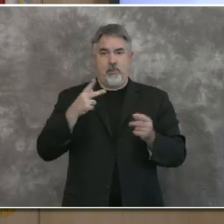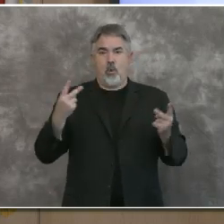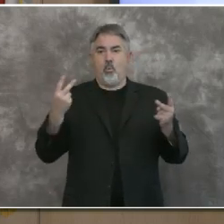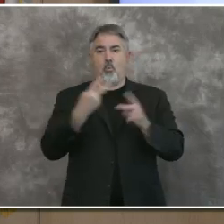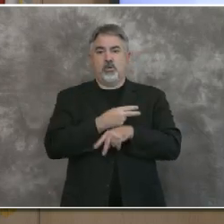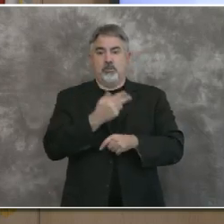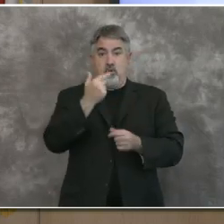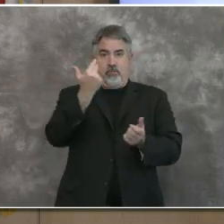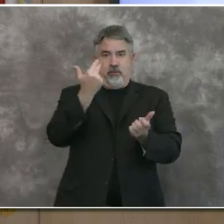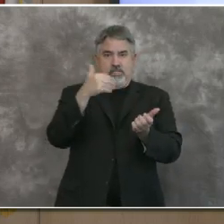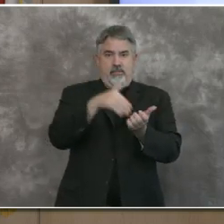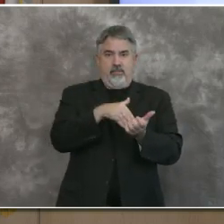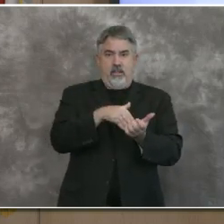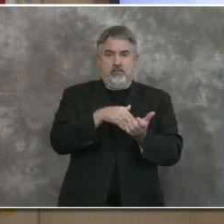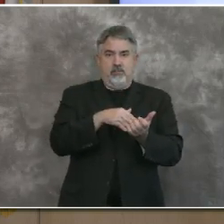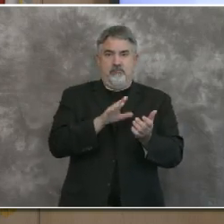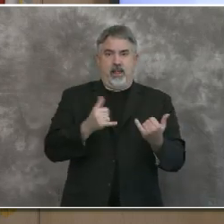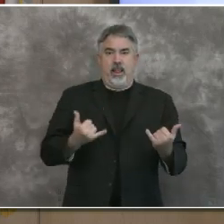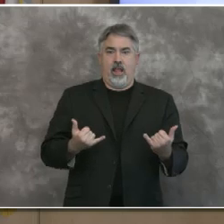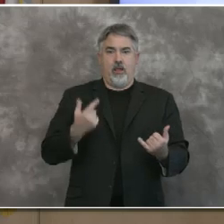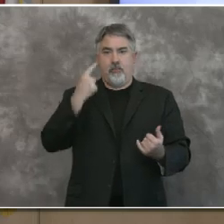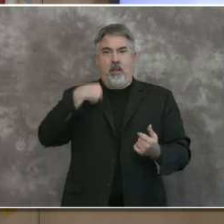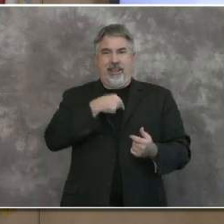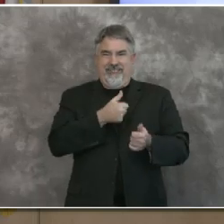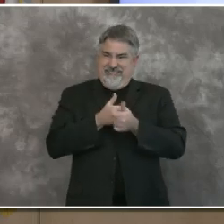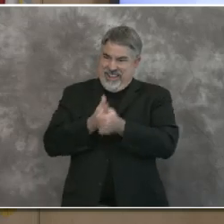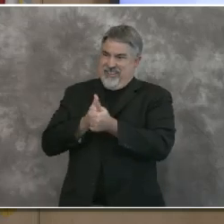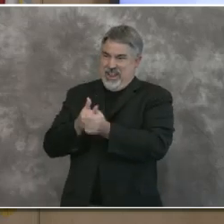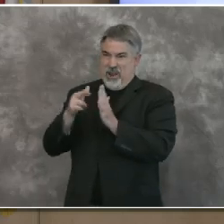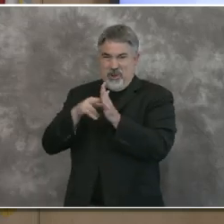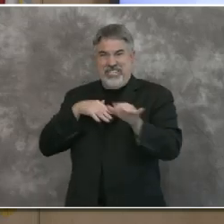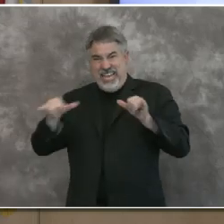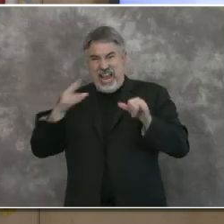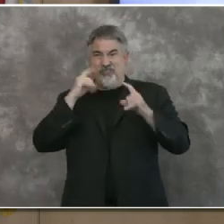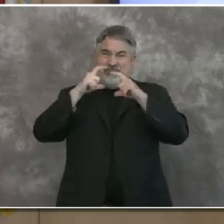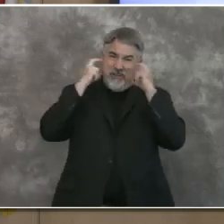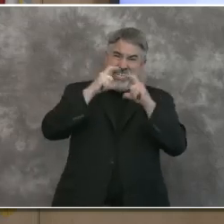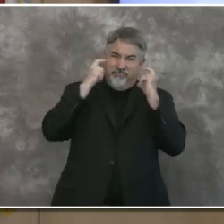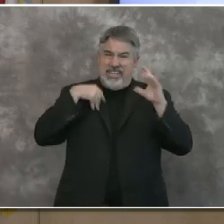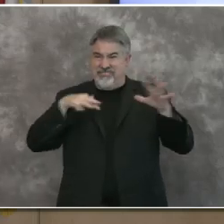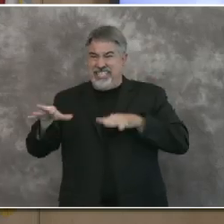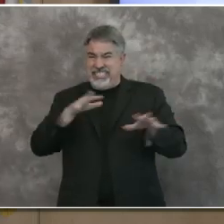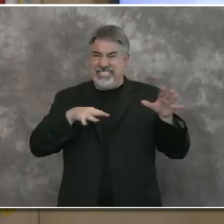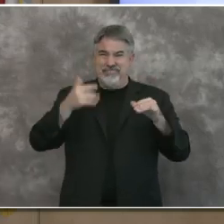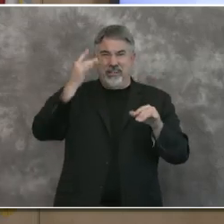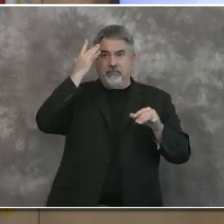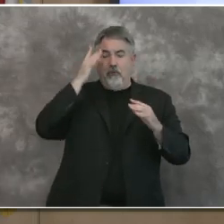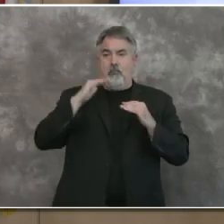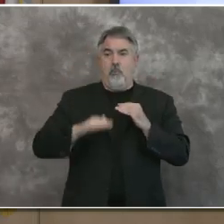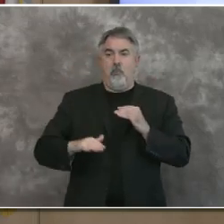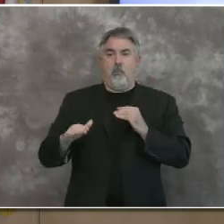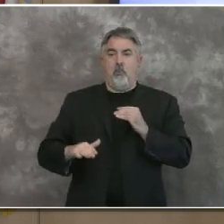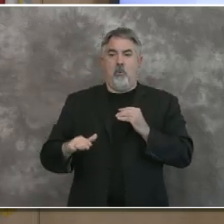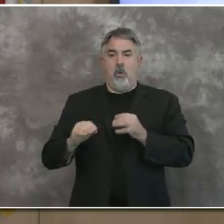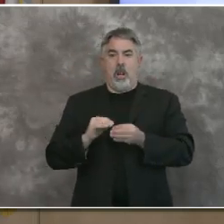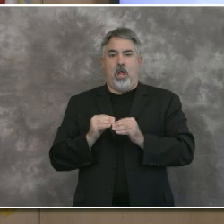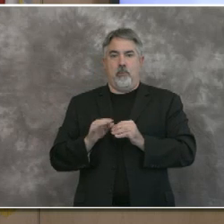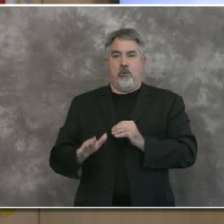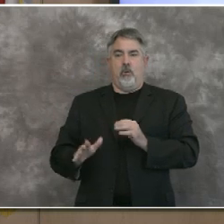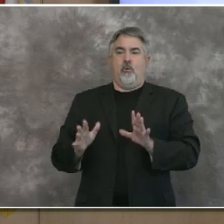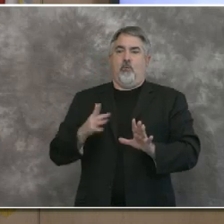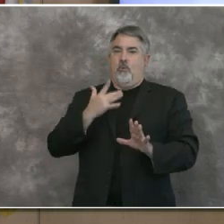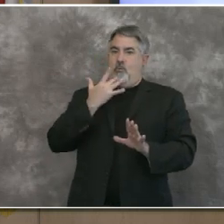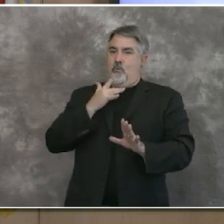have given us the ability to come out of this in a smart and sustained way and to begin to rebuild our economy but it